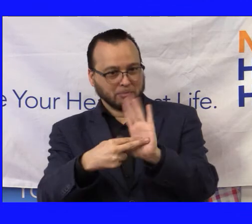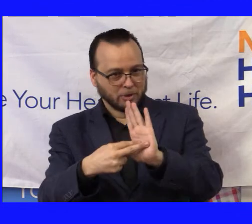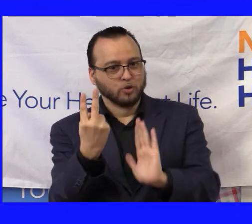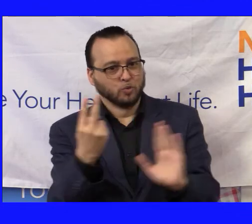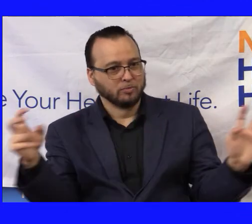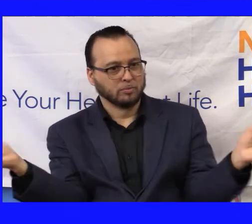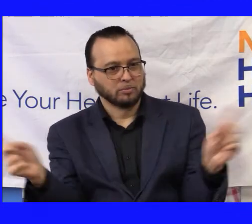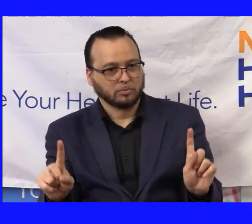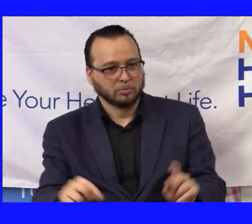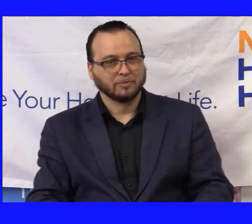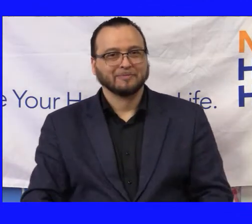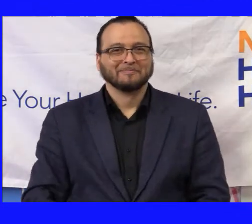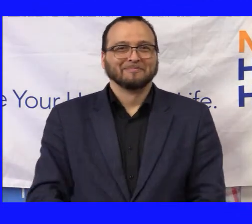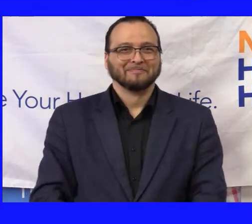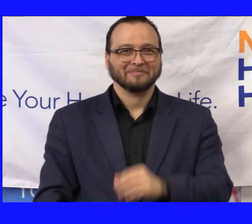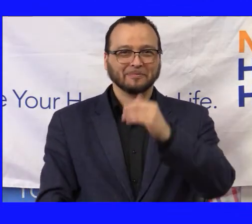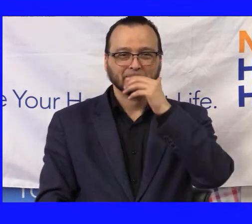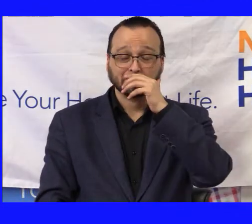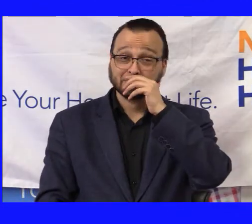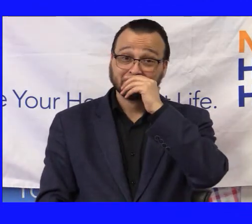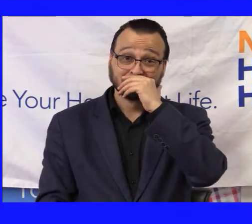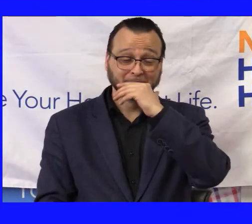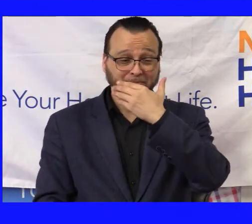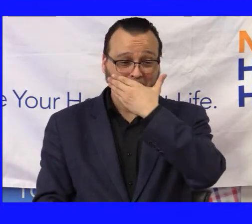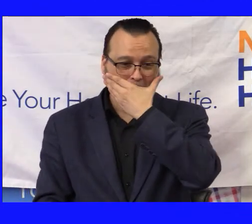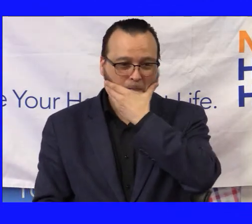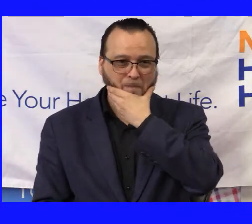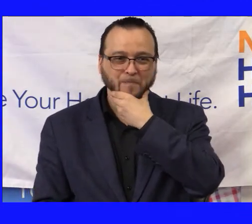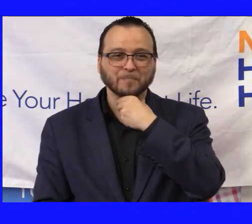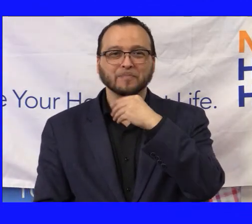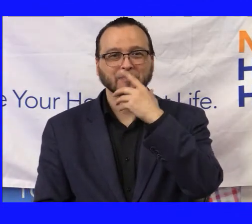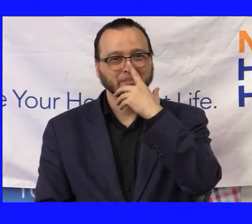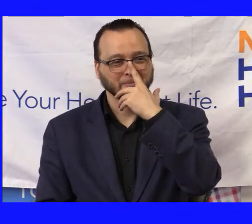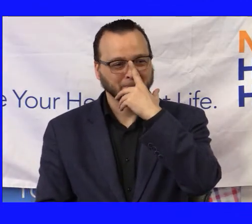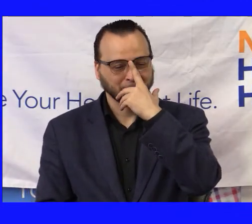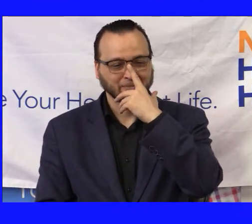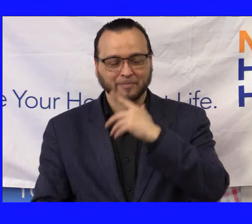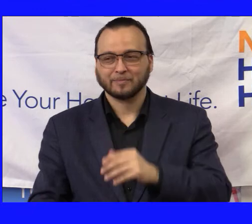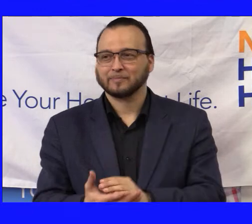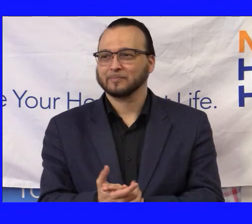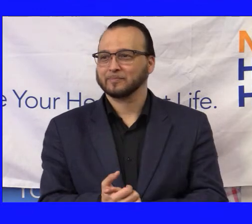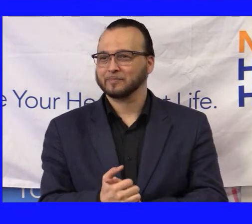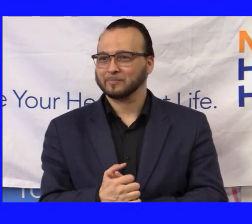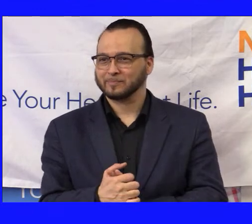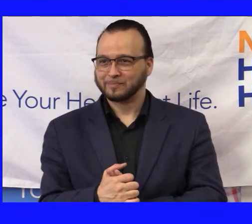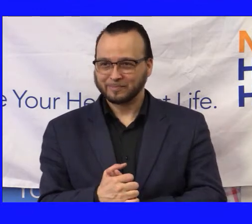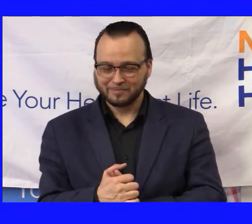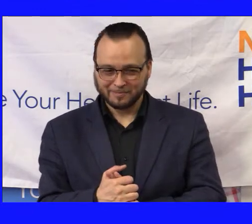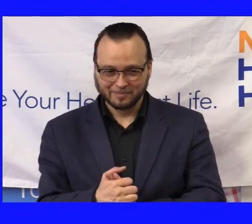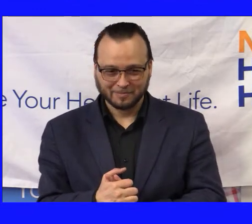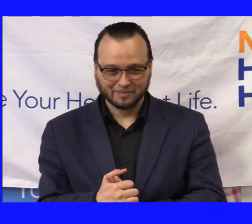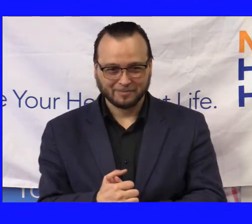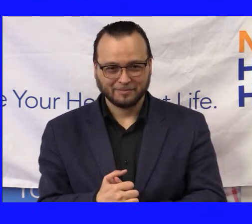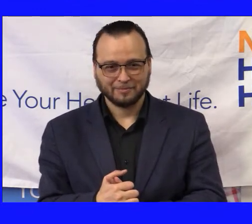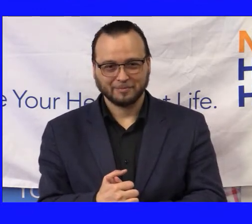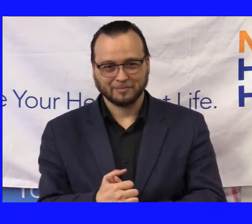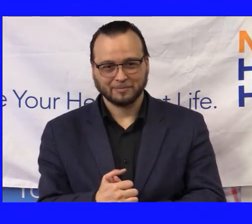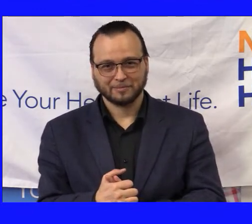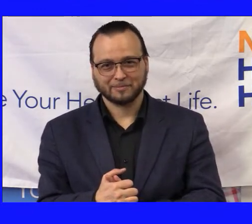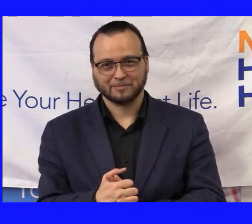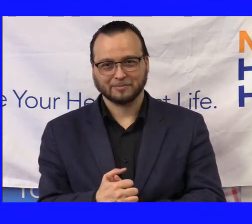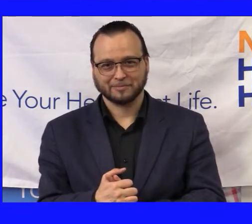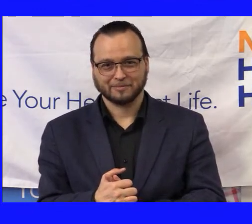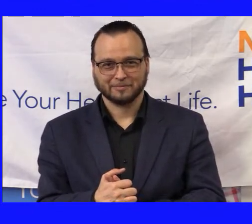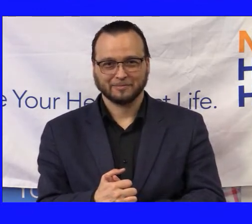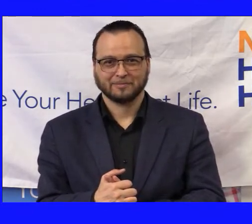Okay, Fanny, 5 seconds after the recording starts, you can go ahead. We have Frida, Jose, Dr. Katz, and